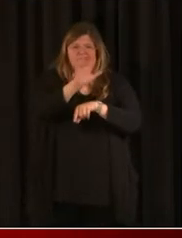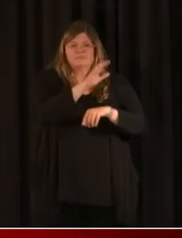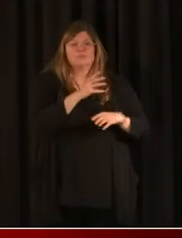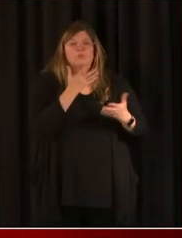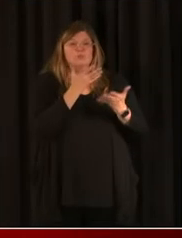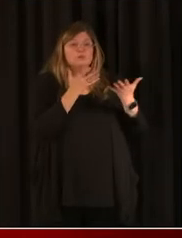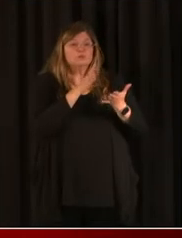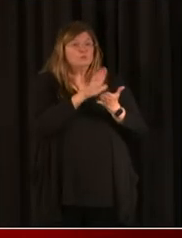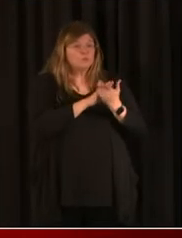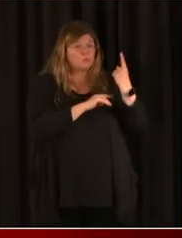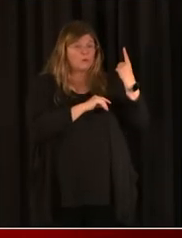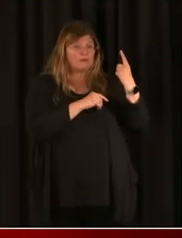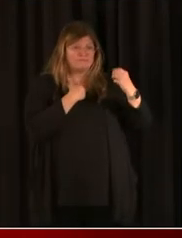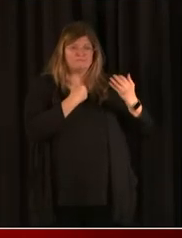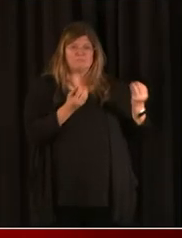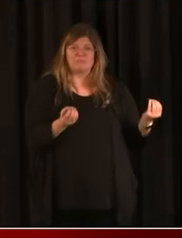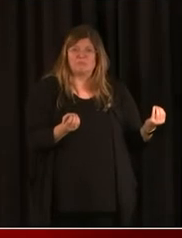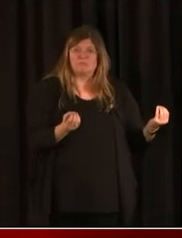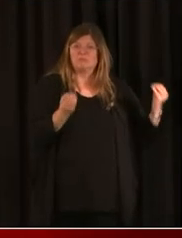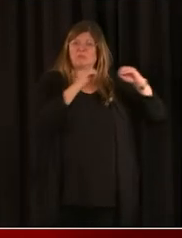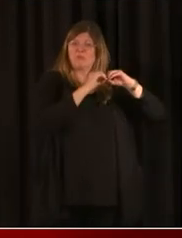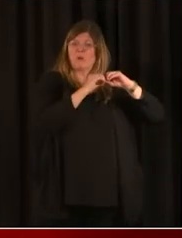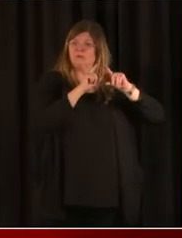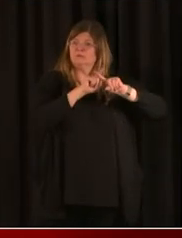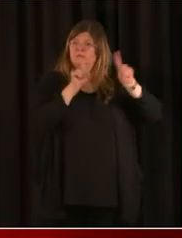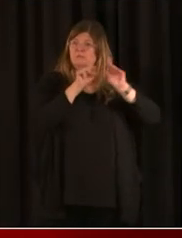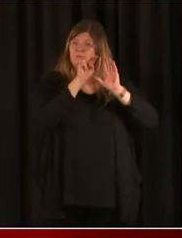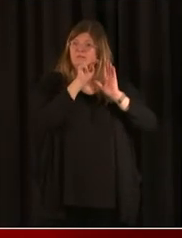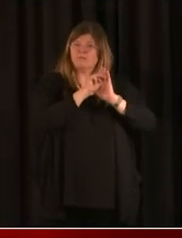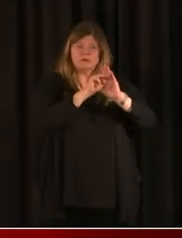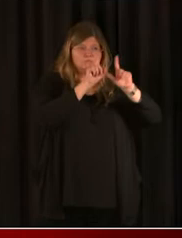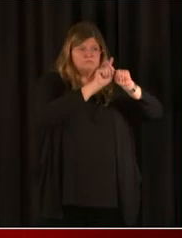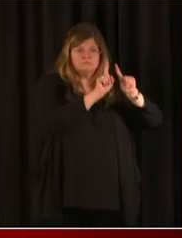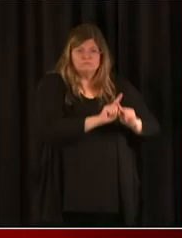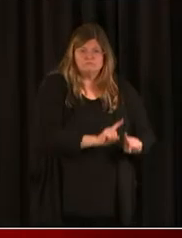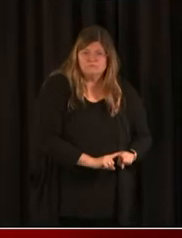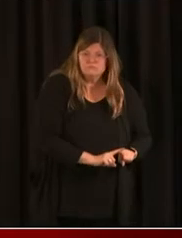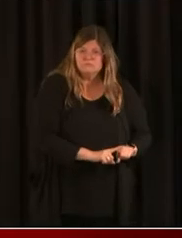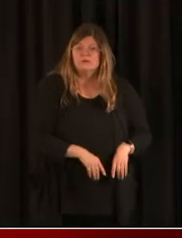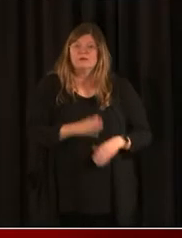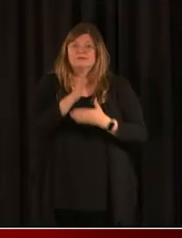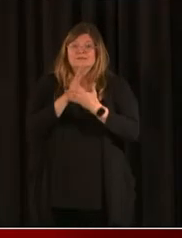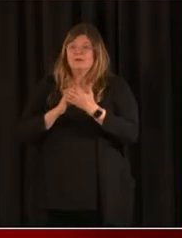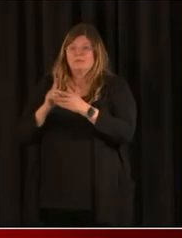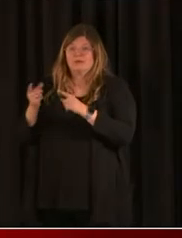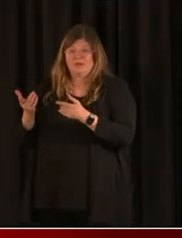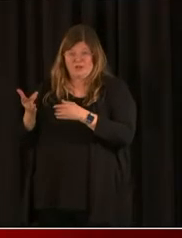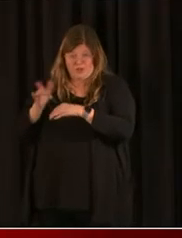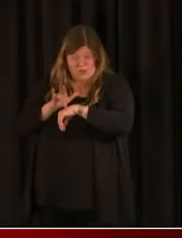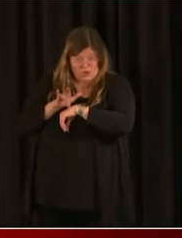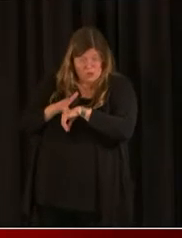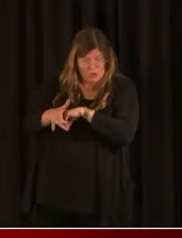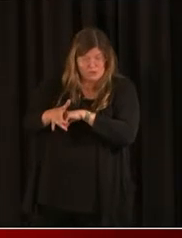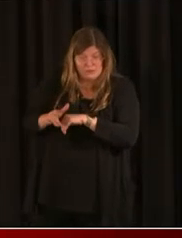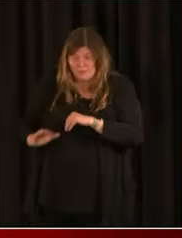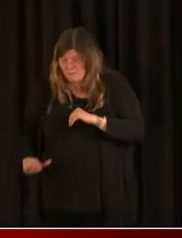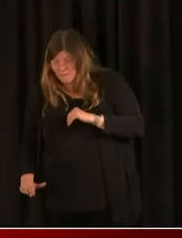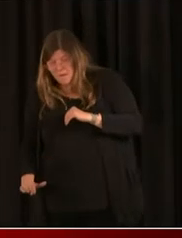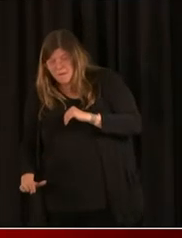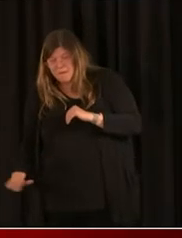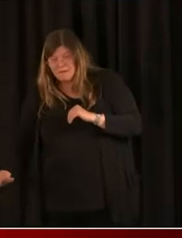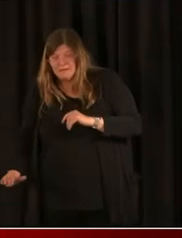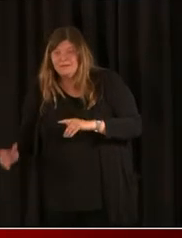multiple models may be in use. So they may have determined one model for their earliest learners and a different model for older